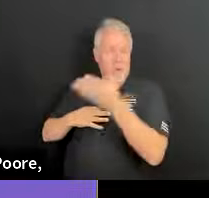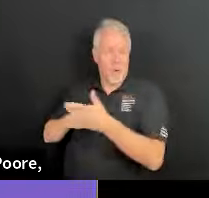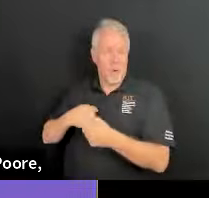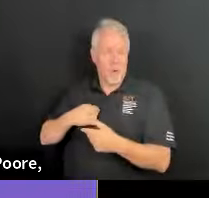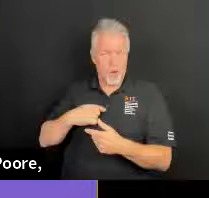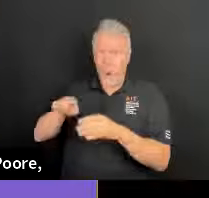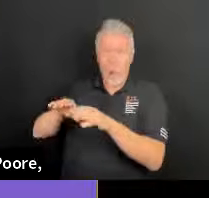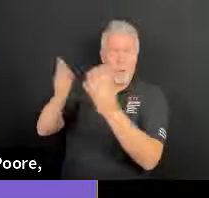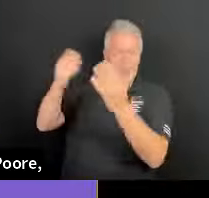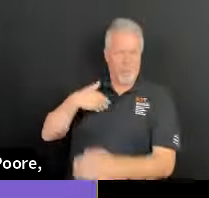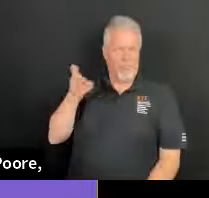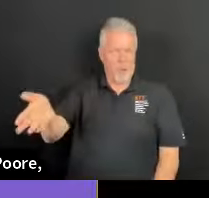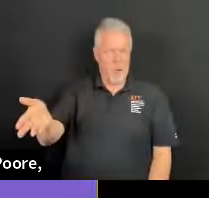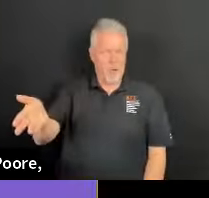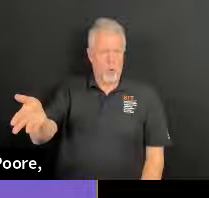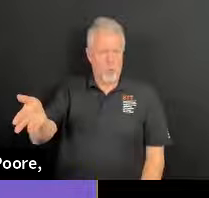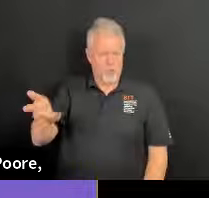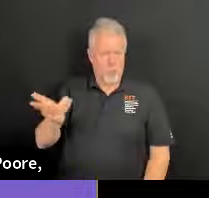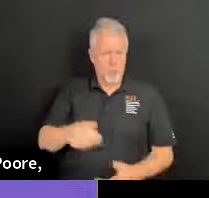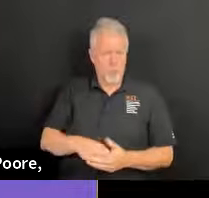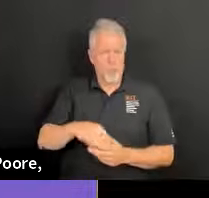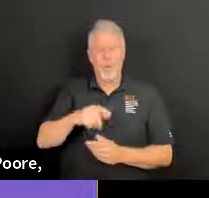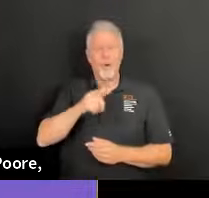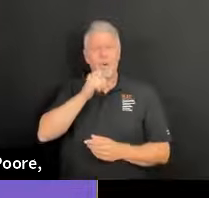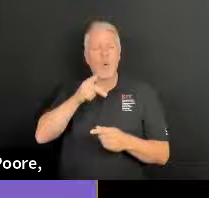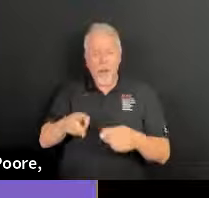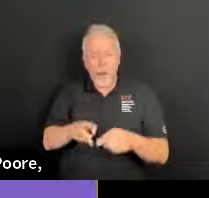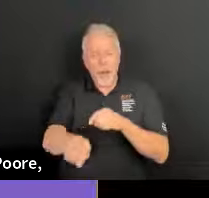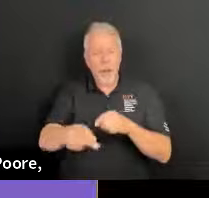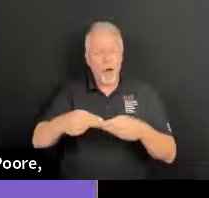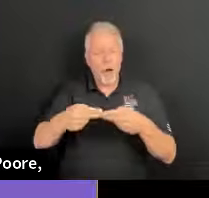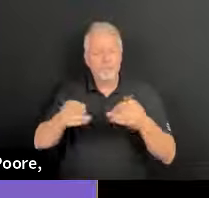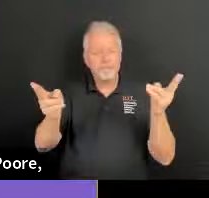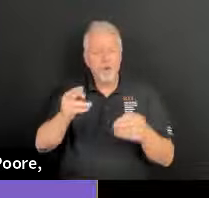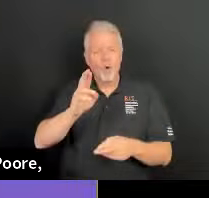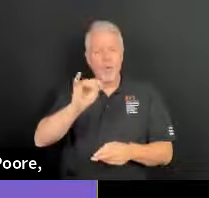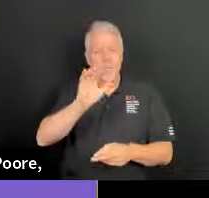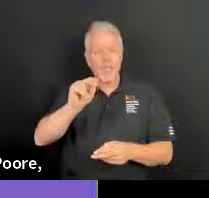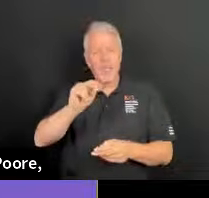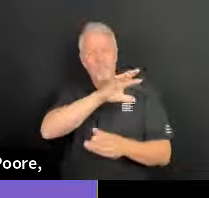And I was one of the first staff there. When it opened, I was present.